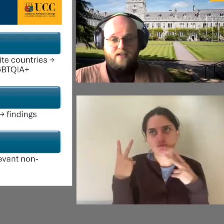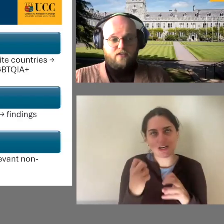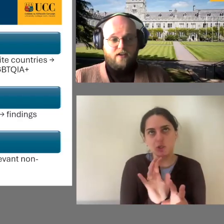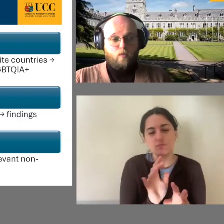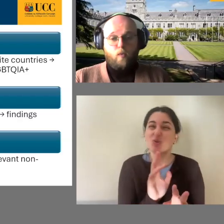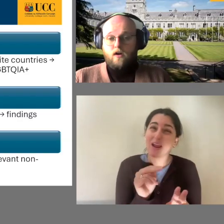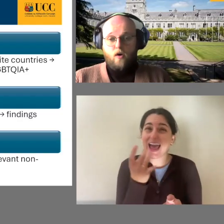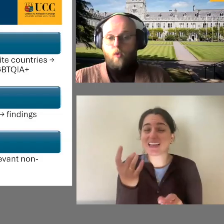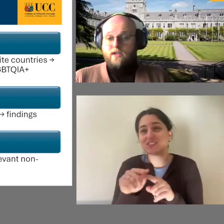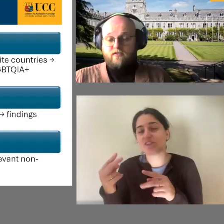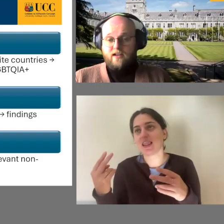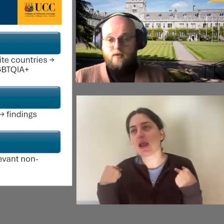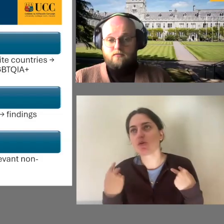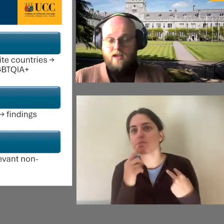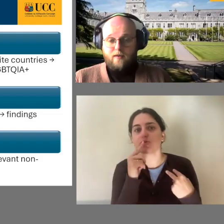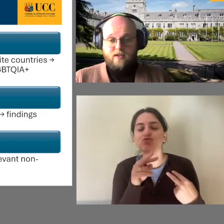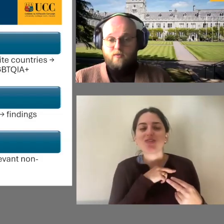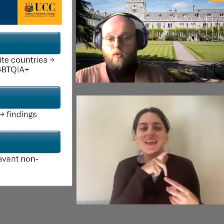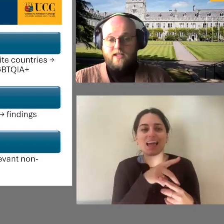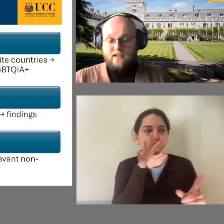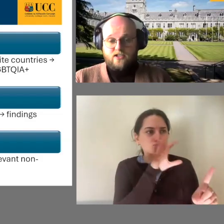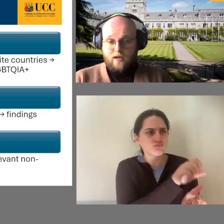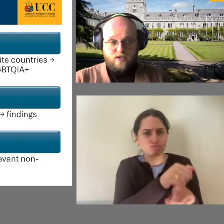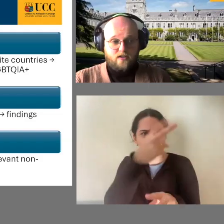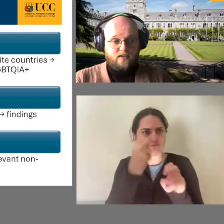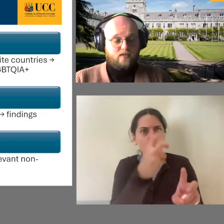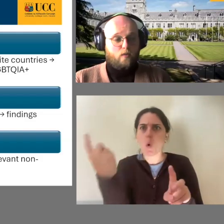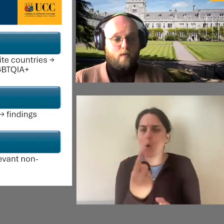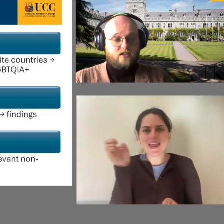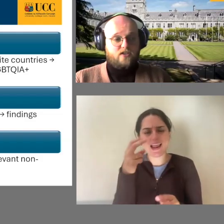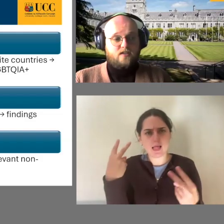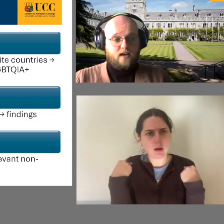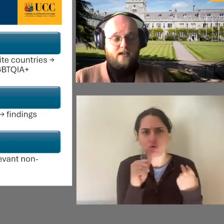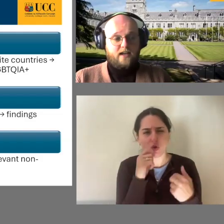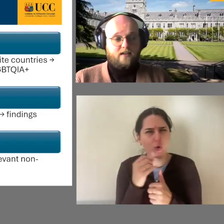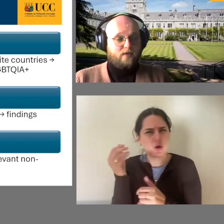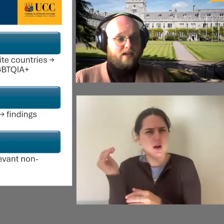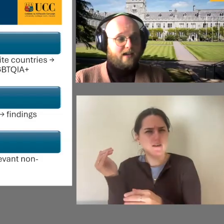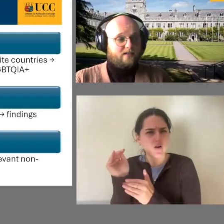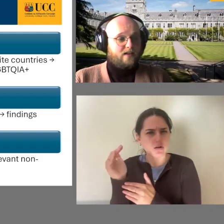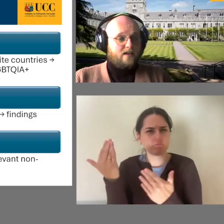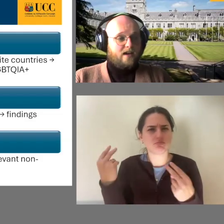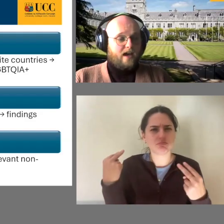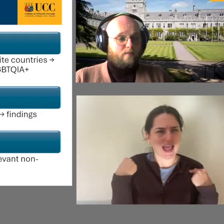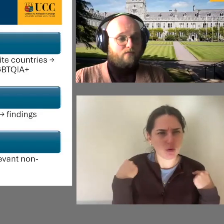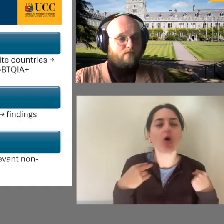studies that we identified were only available. There was only English language studies. So we wanted to just highlight that as something